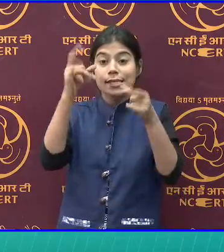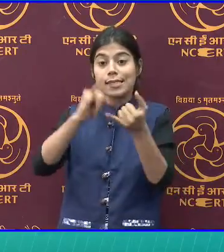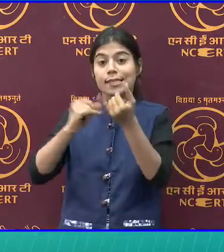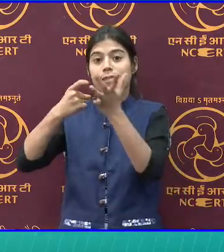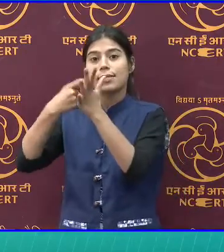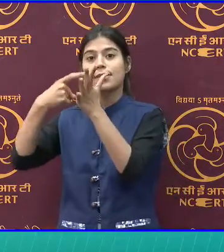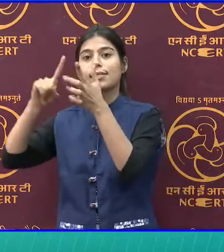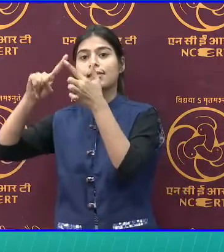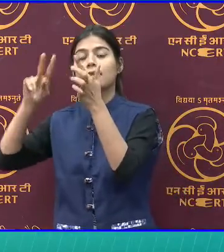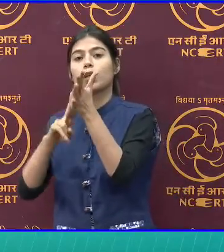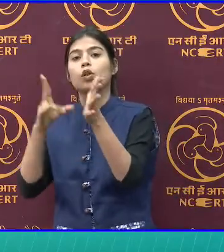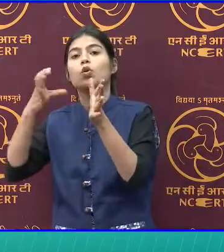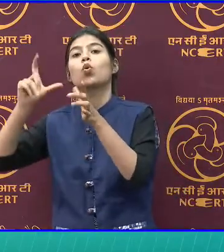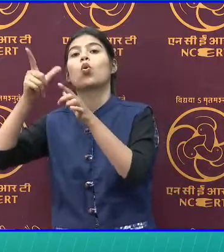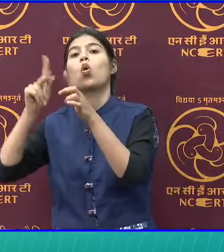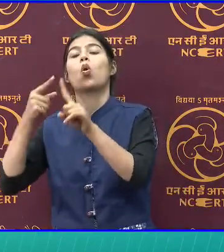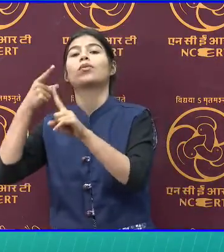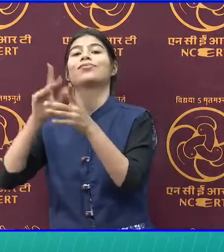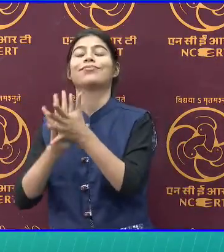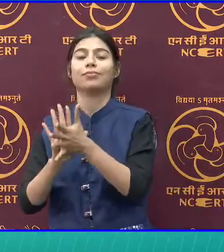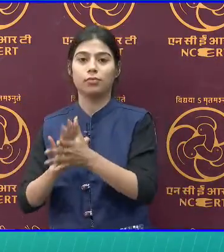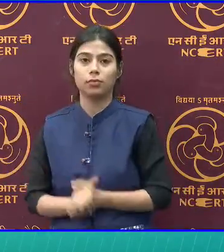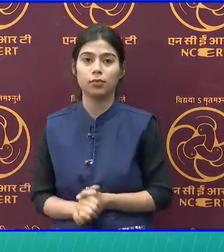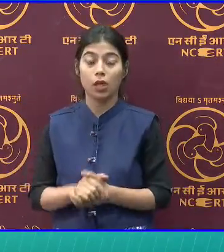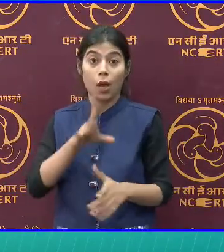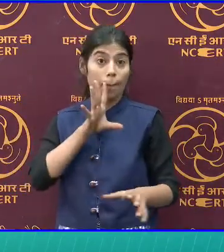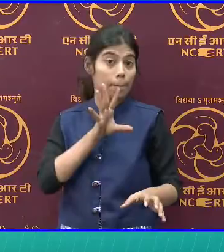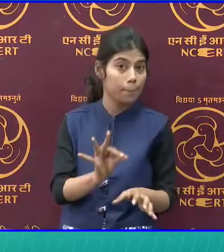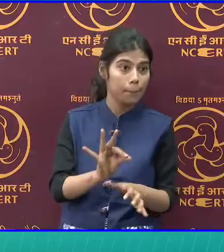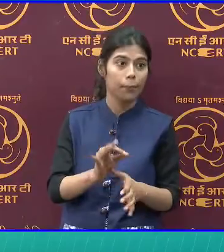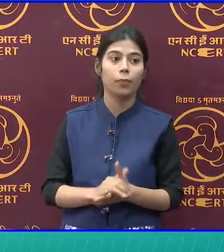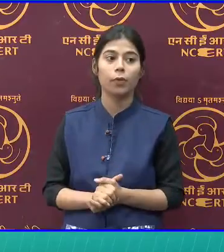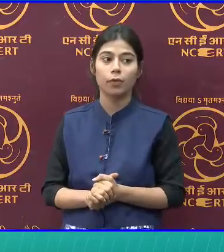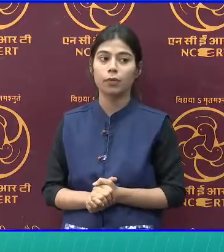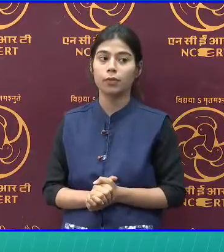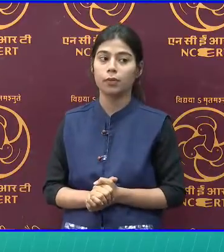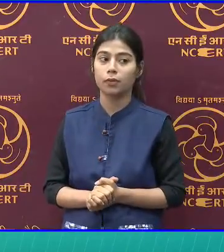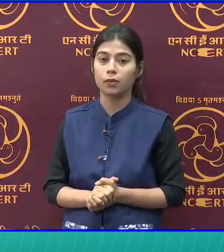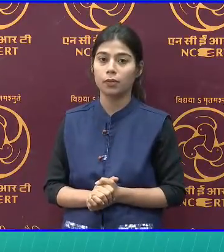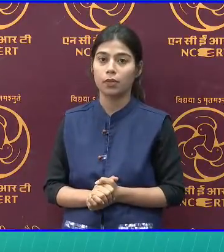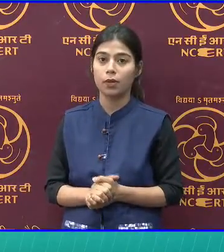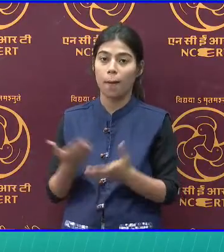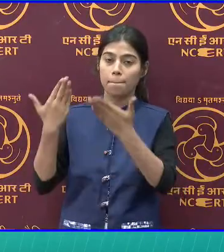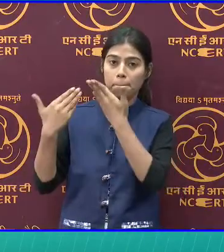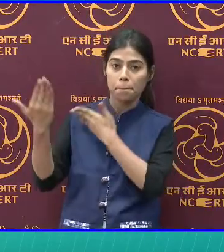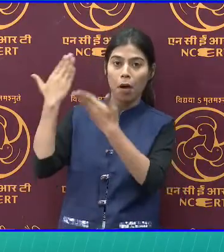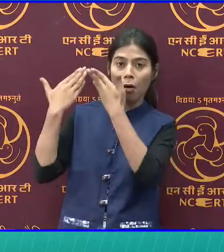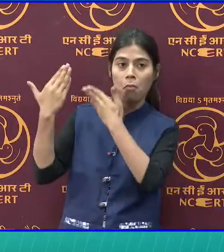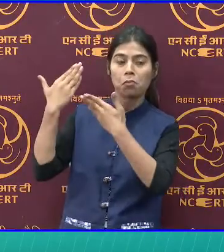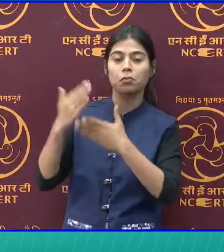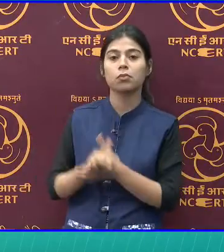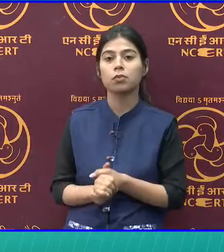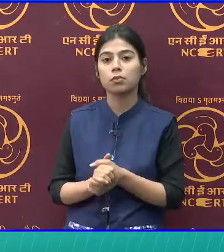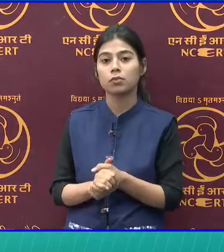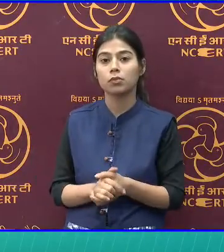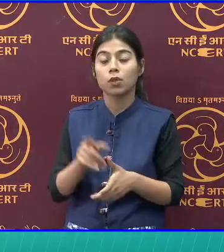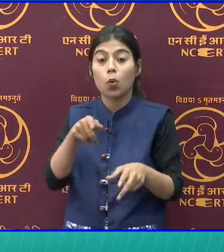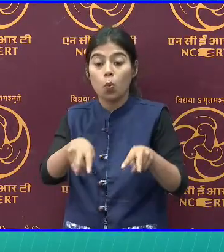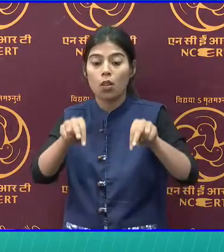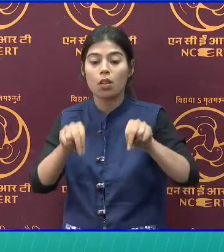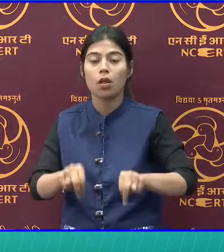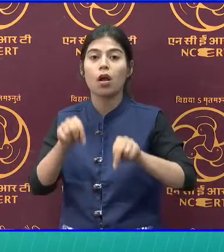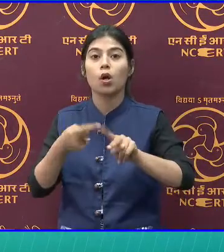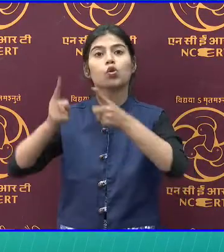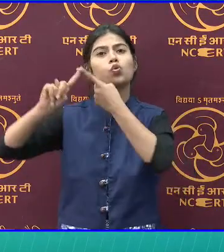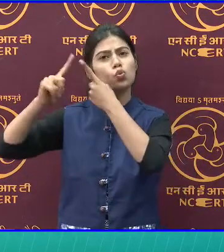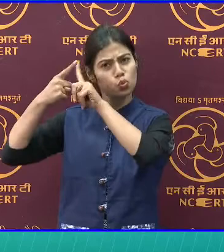walls, windows and so on. So you can see some of the important snippets of the historical past. Right. So we also need a historical